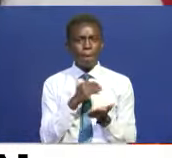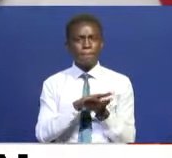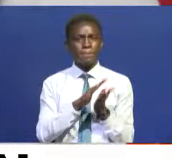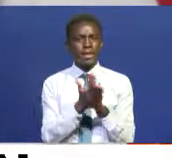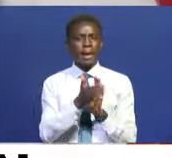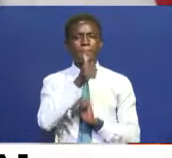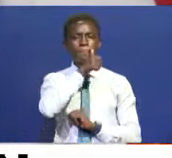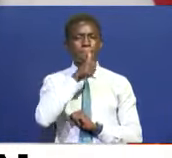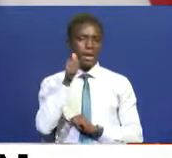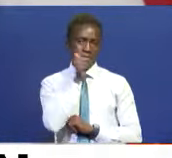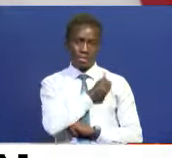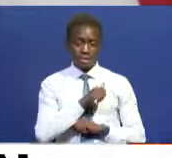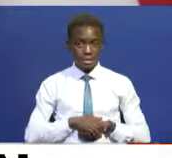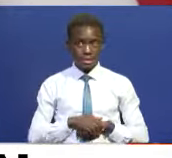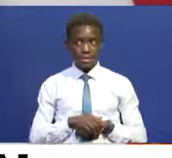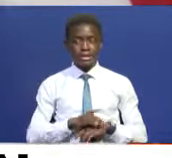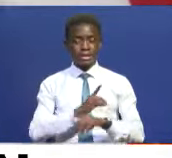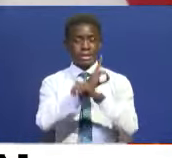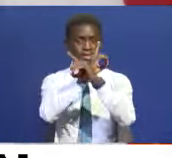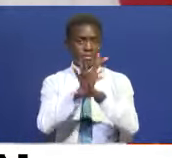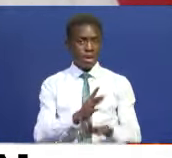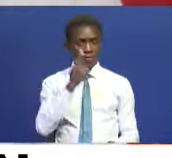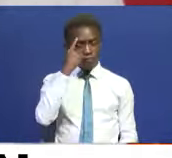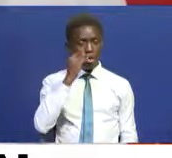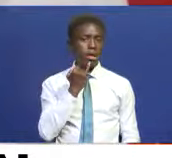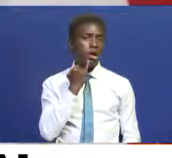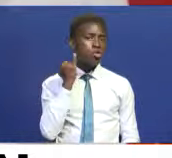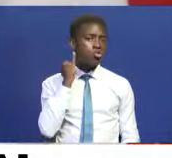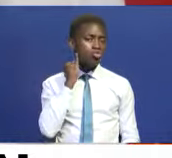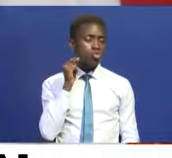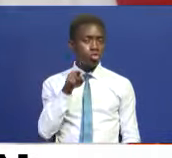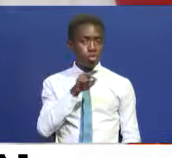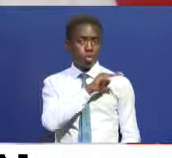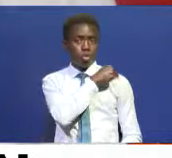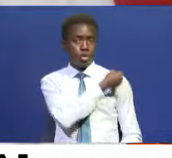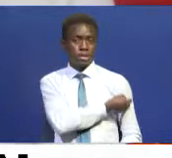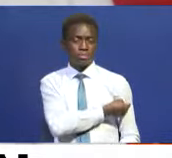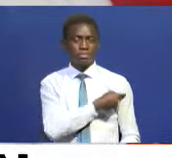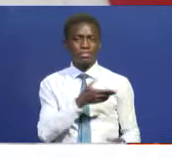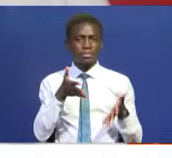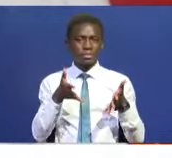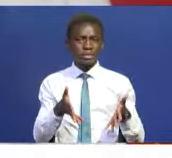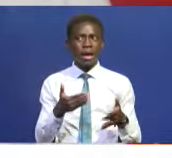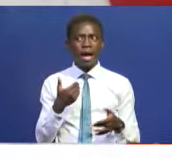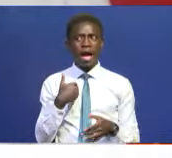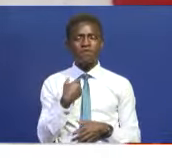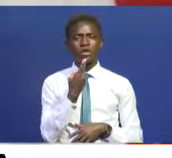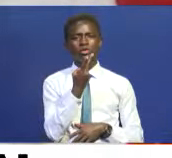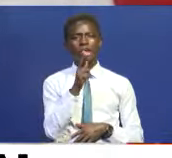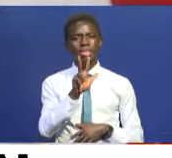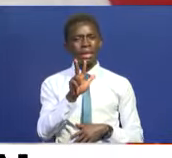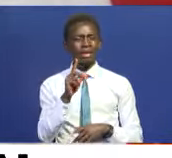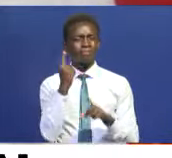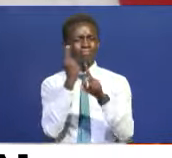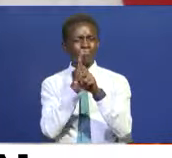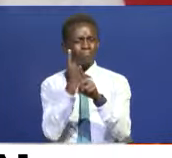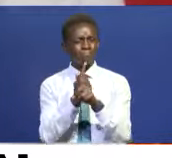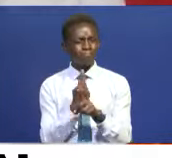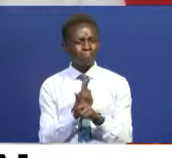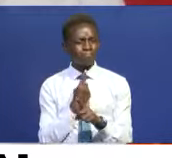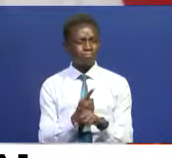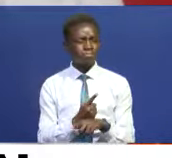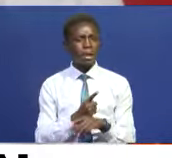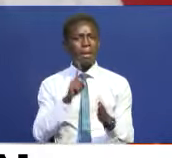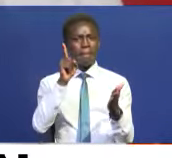being the directors of Nakuru War Memorial Hospital Limited, are facing 23 counts of offenses related to